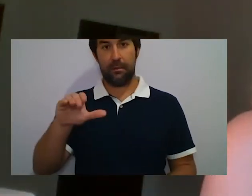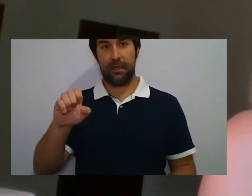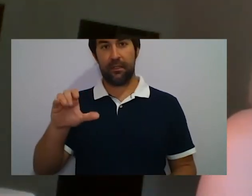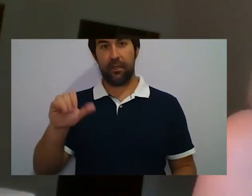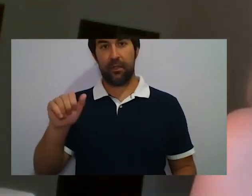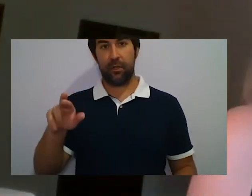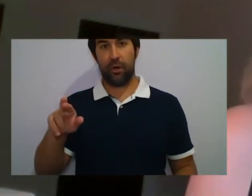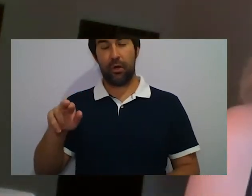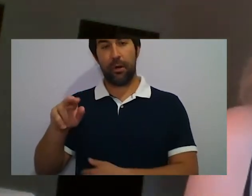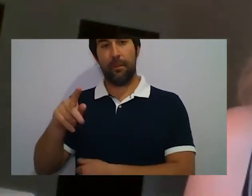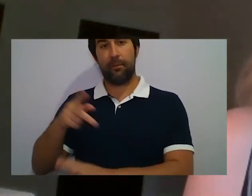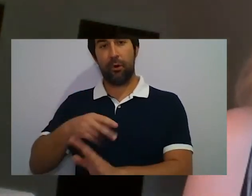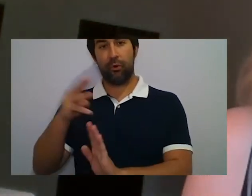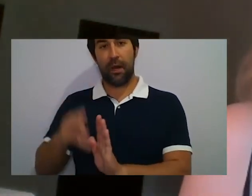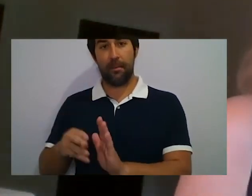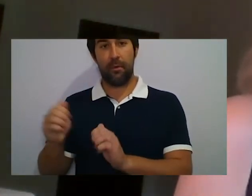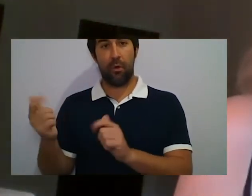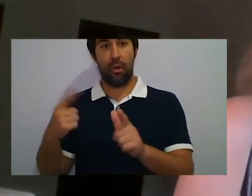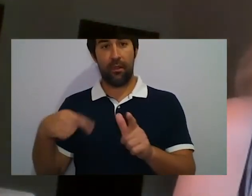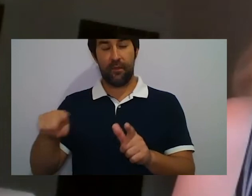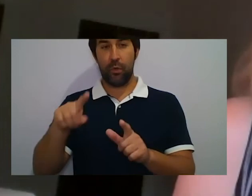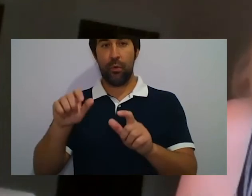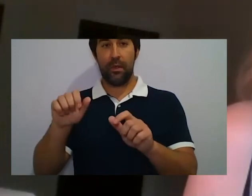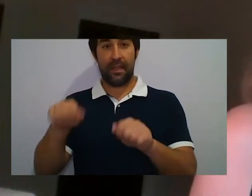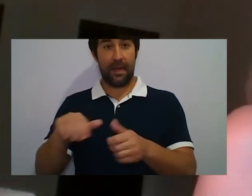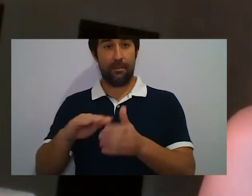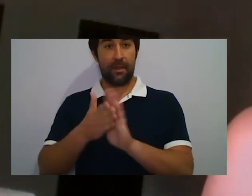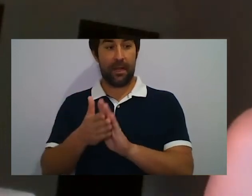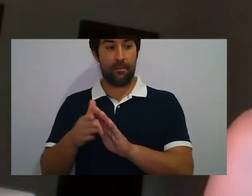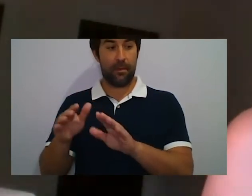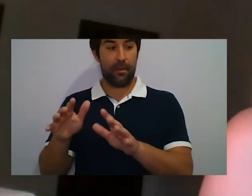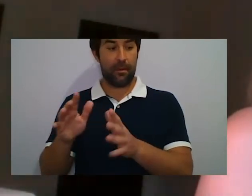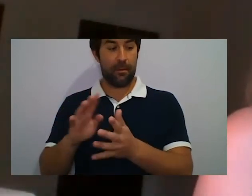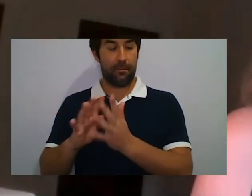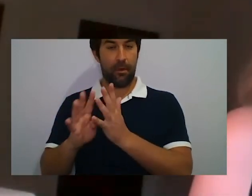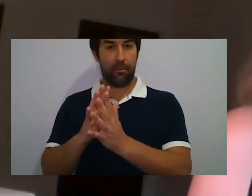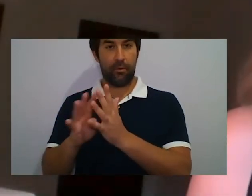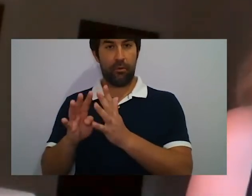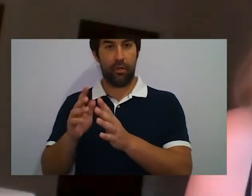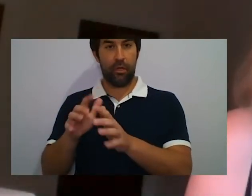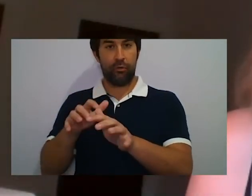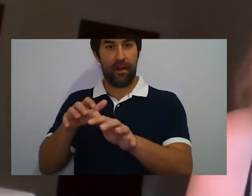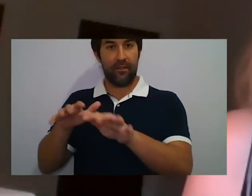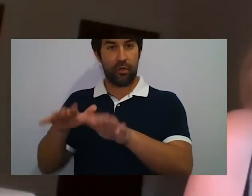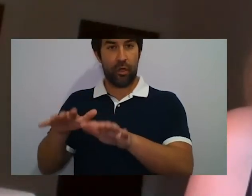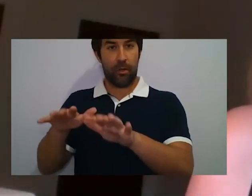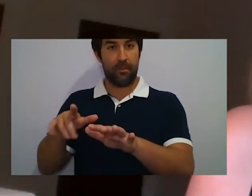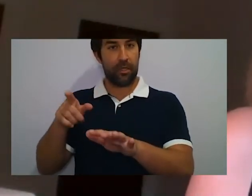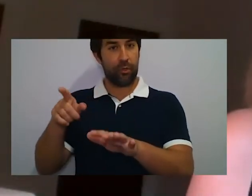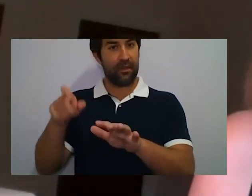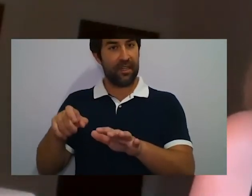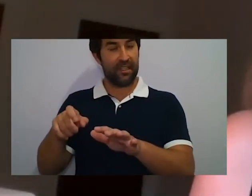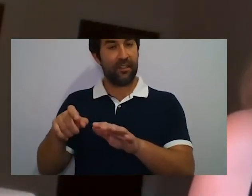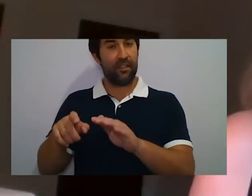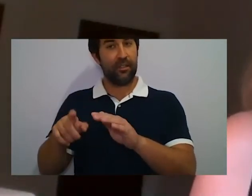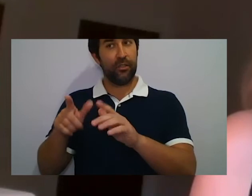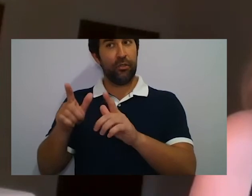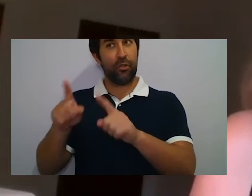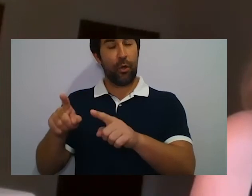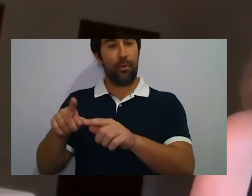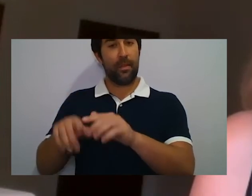up front, even before we get to design, before we should advance it? Is it consistent with the bicycle and